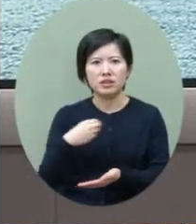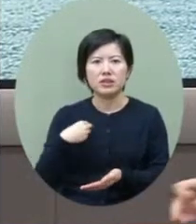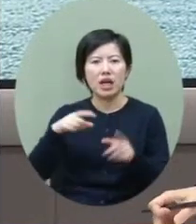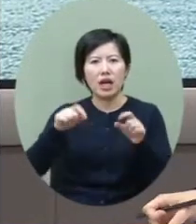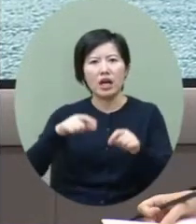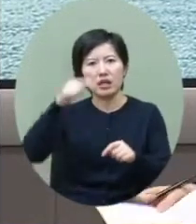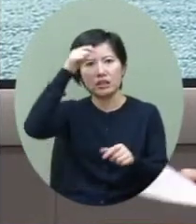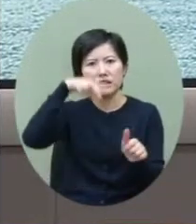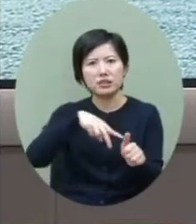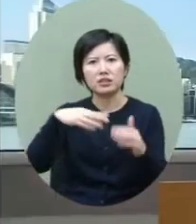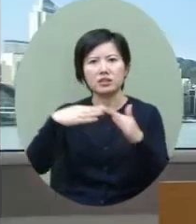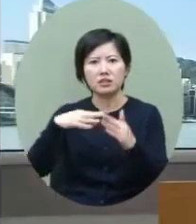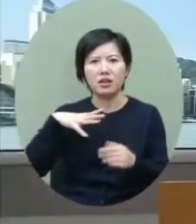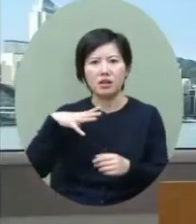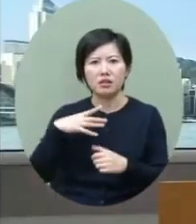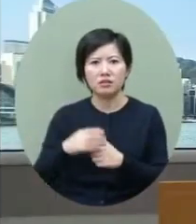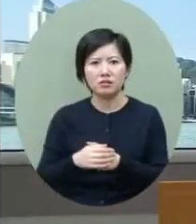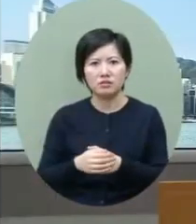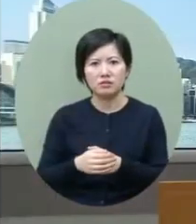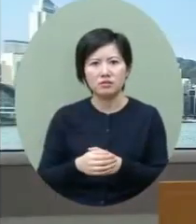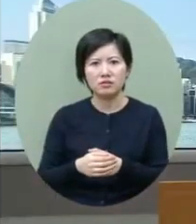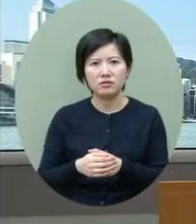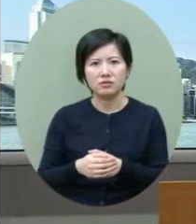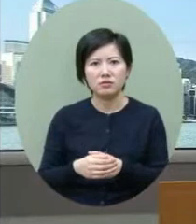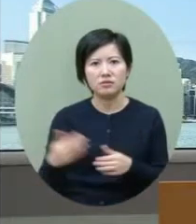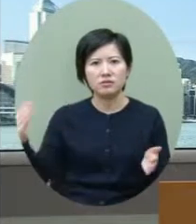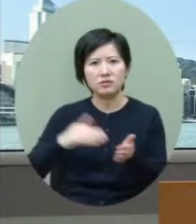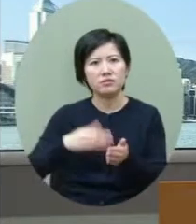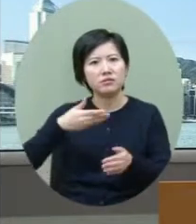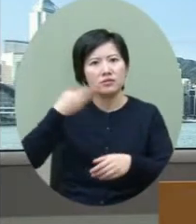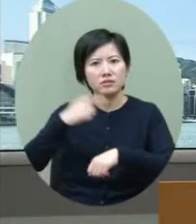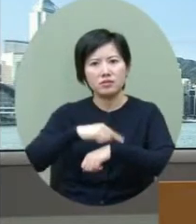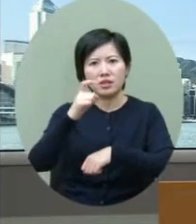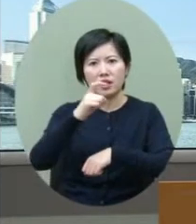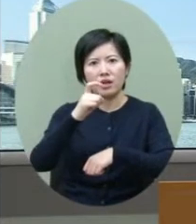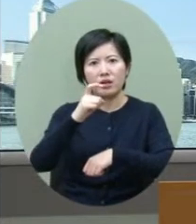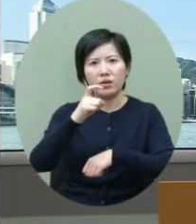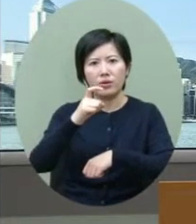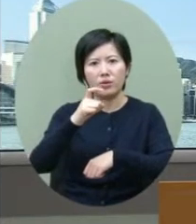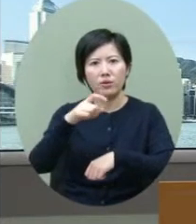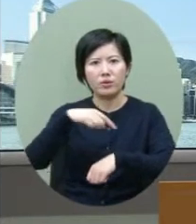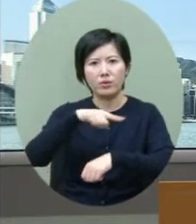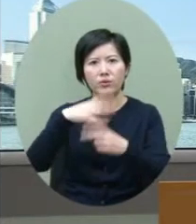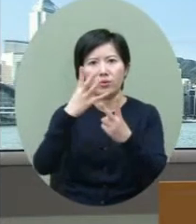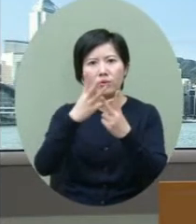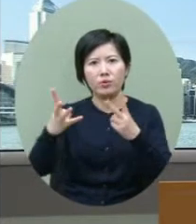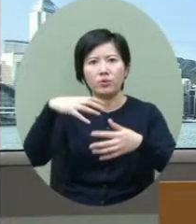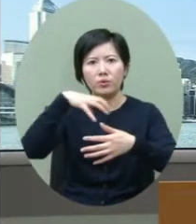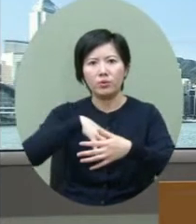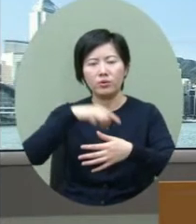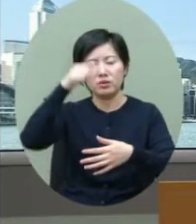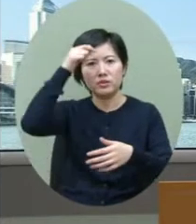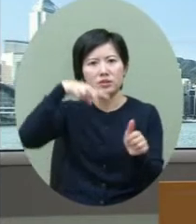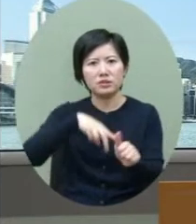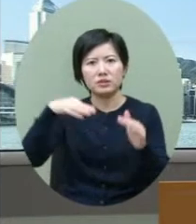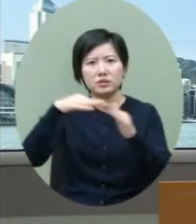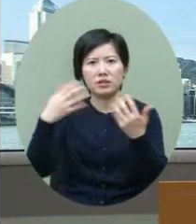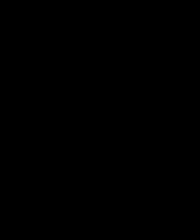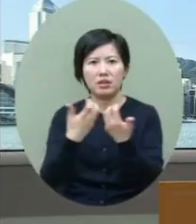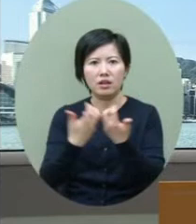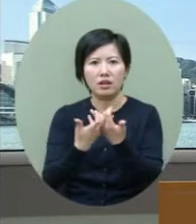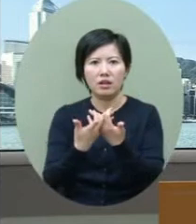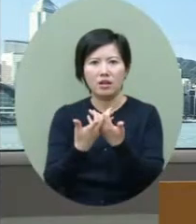And now Dr. Lau will talk about the HA situation. As of today, 9 a.m., in the past 24 hours, the